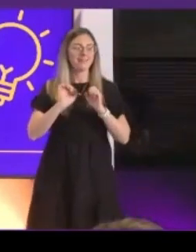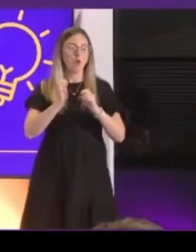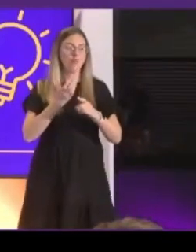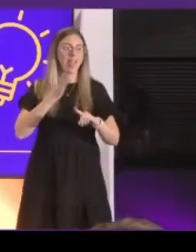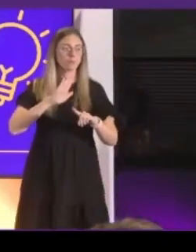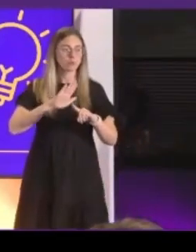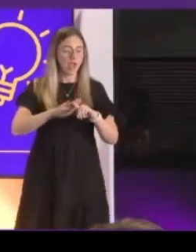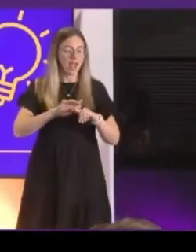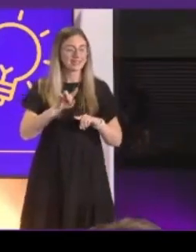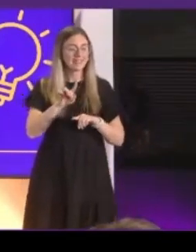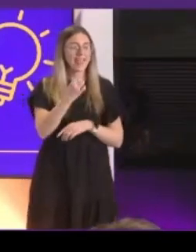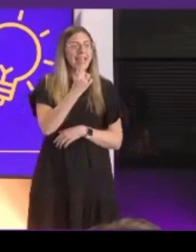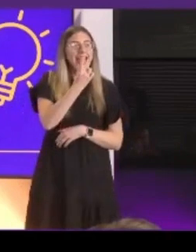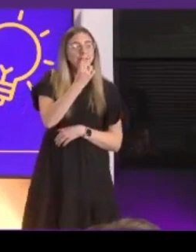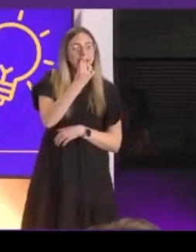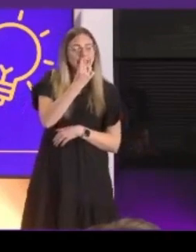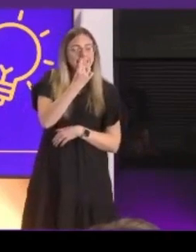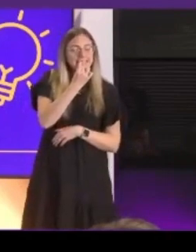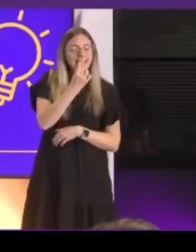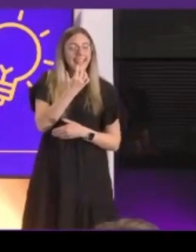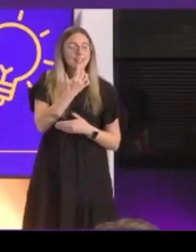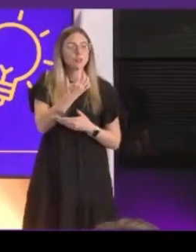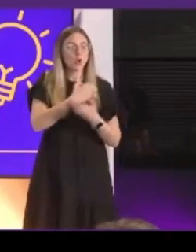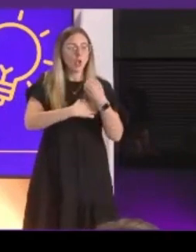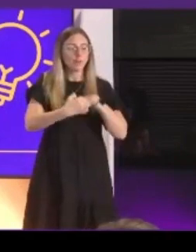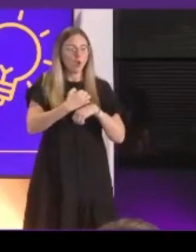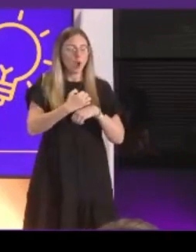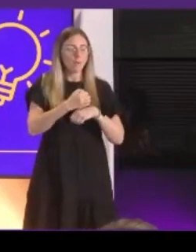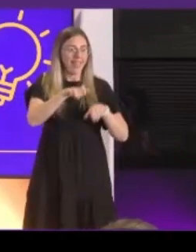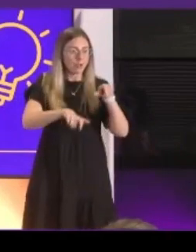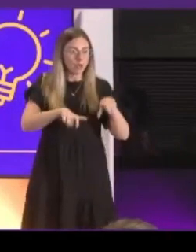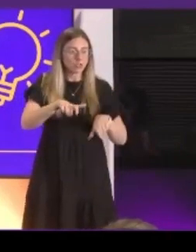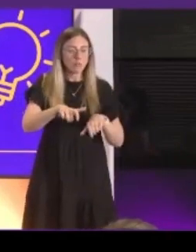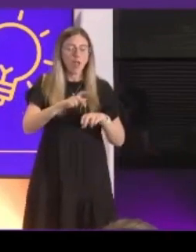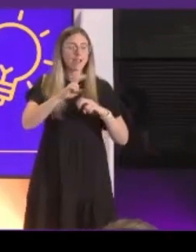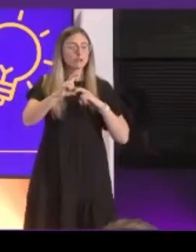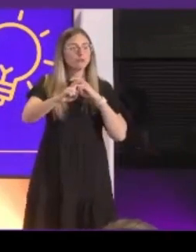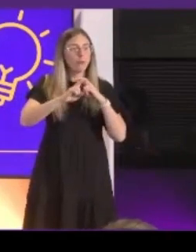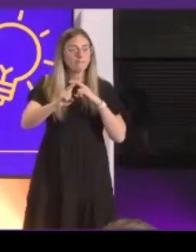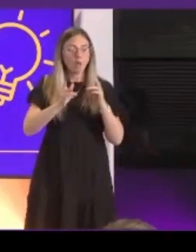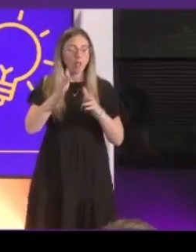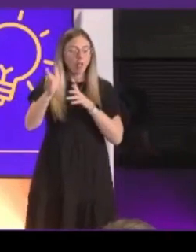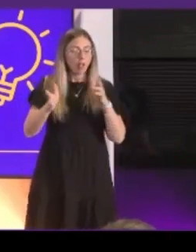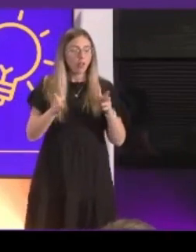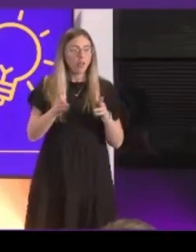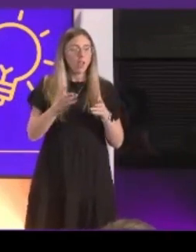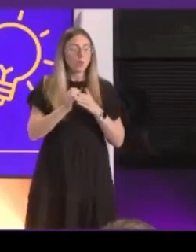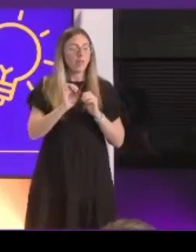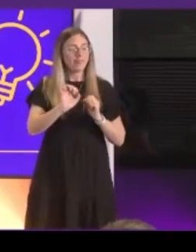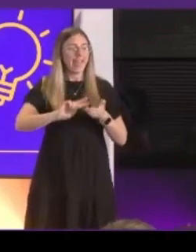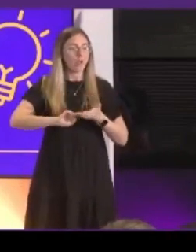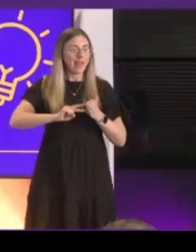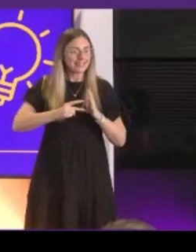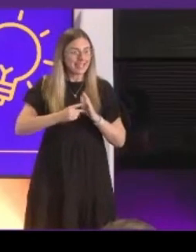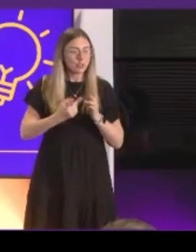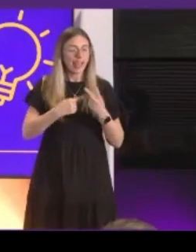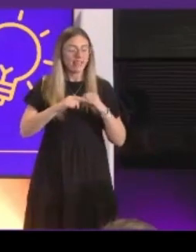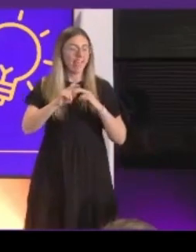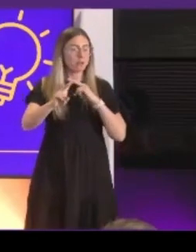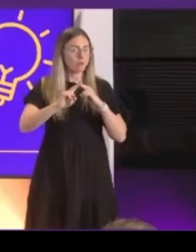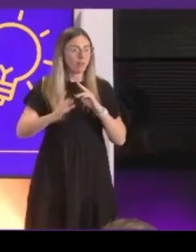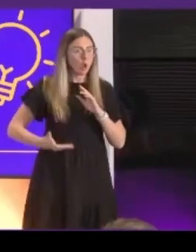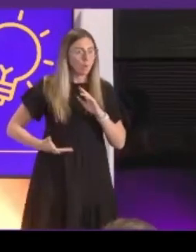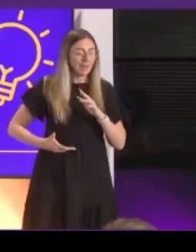and your inability to bank with them, travel with their organization if they're a travel company,